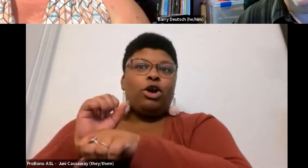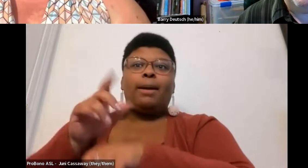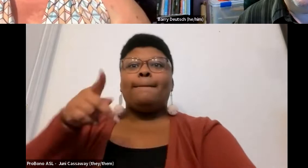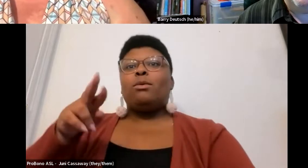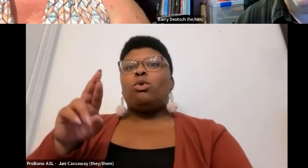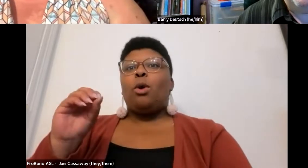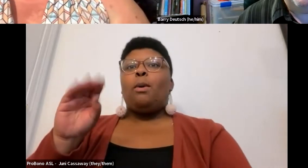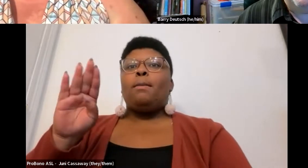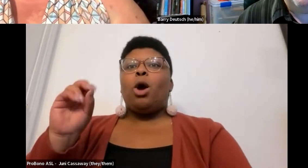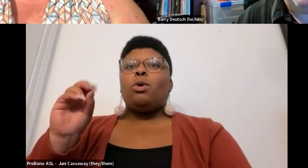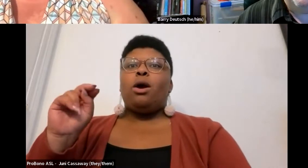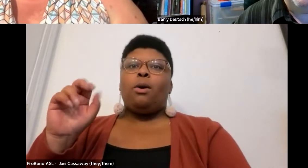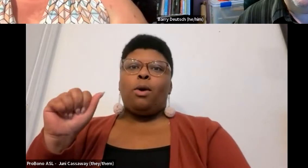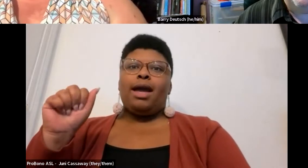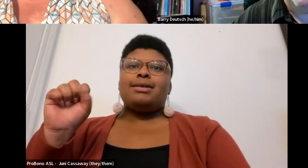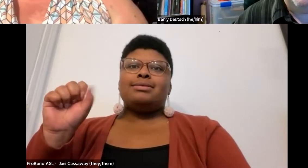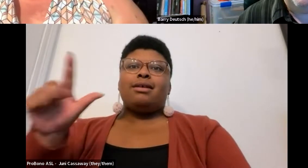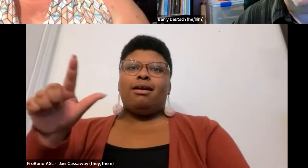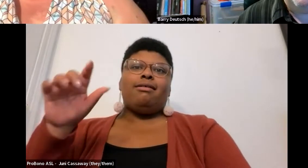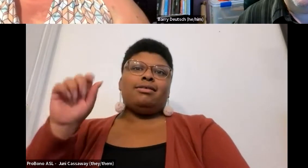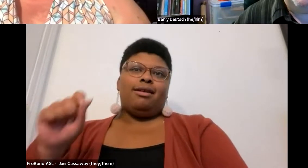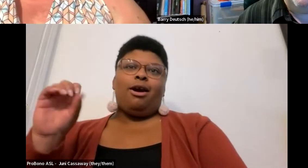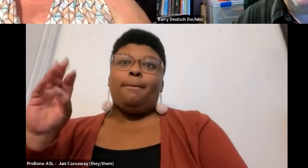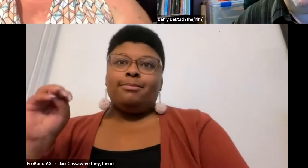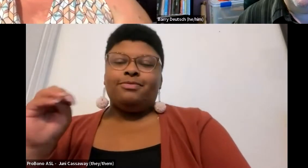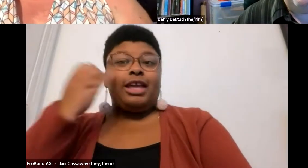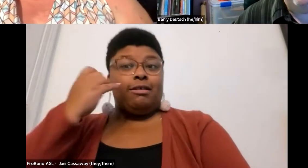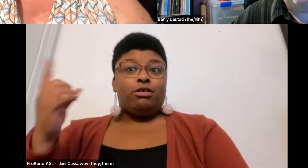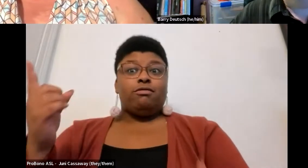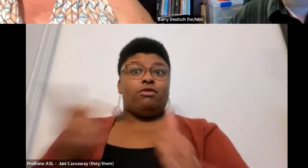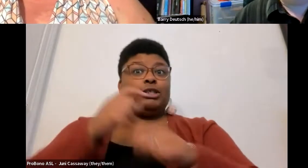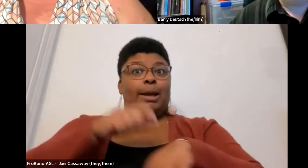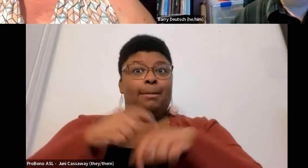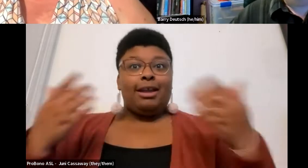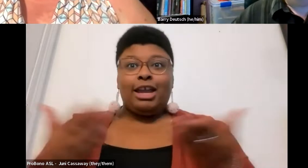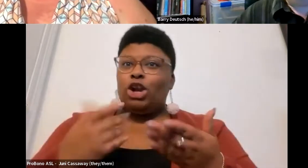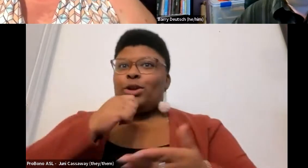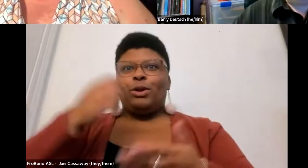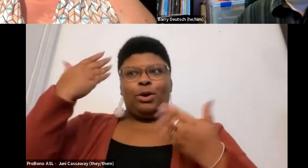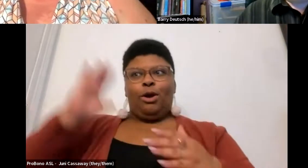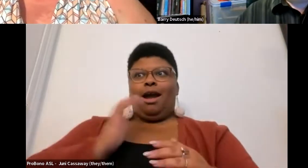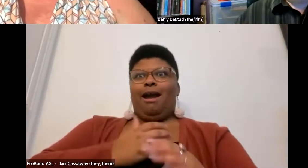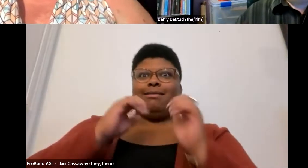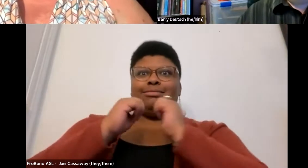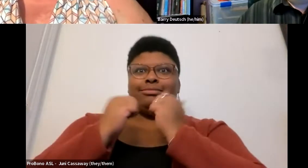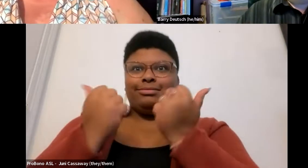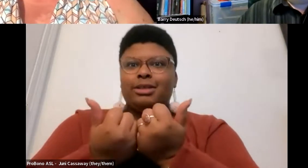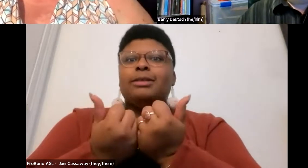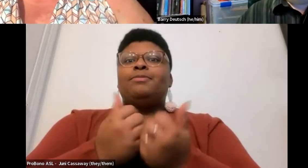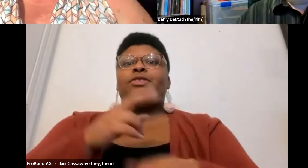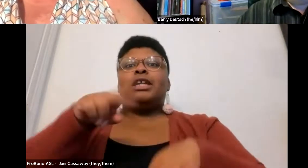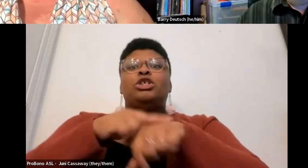probonoasl.com. For those of you who are here for the first time and unfamiliar with NAAFA, the National Association to Advance Fat Acceptance was founded